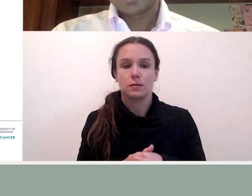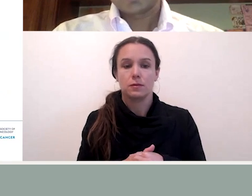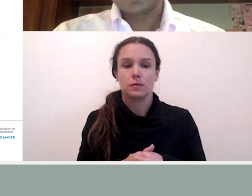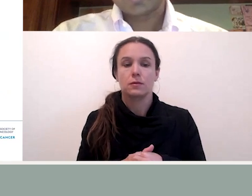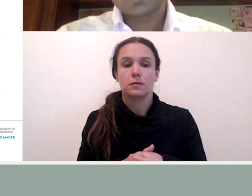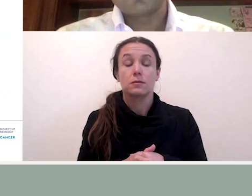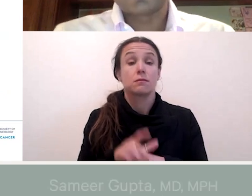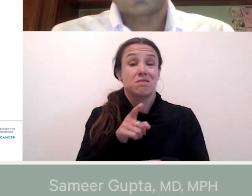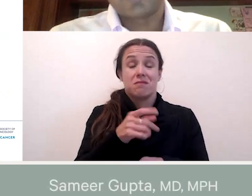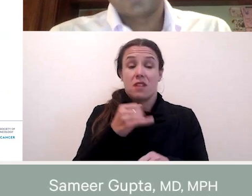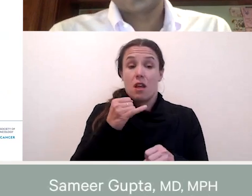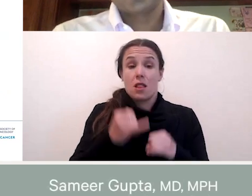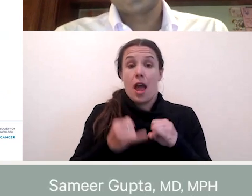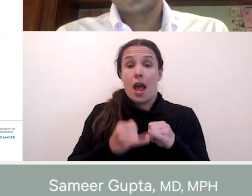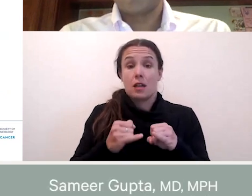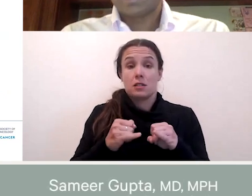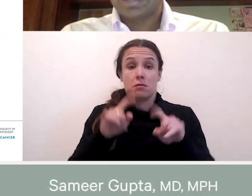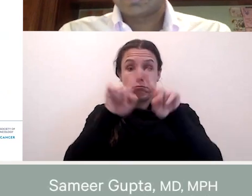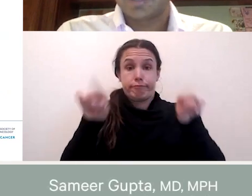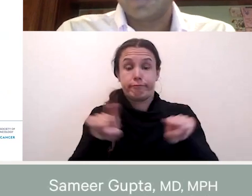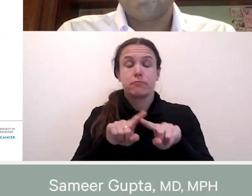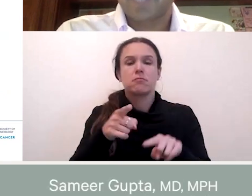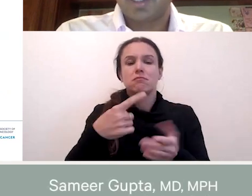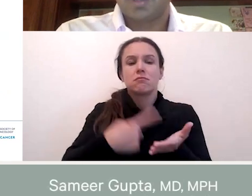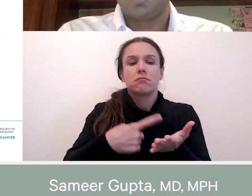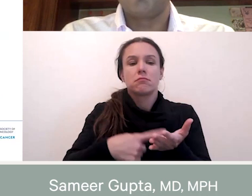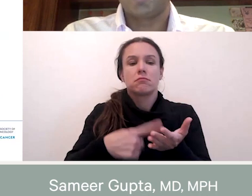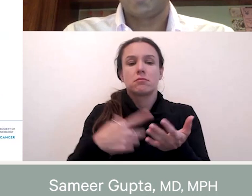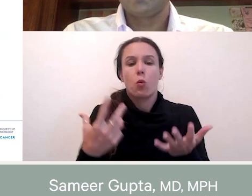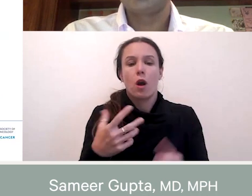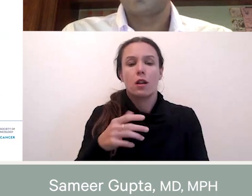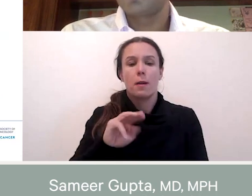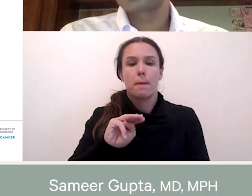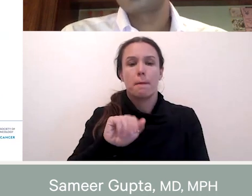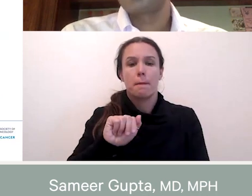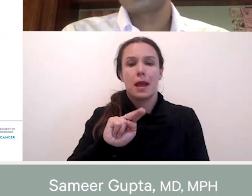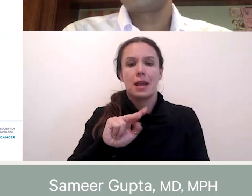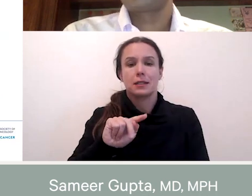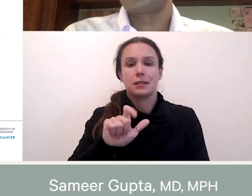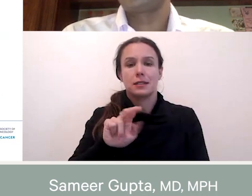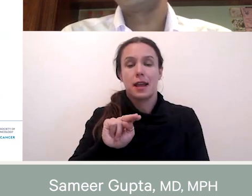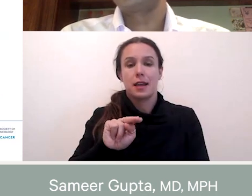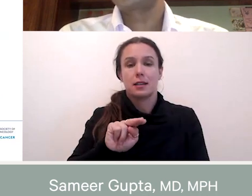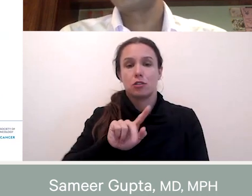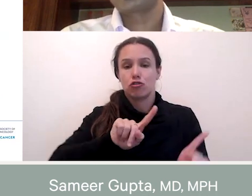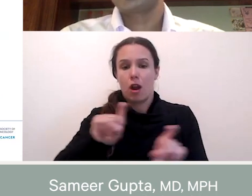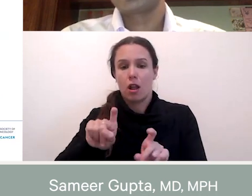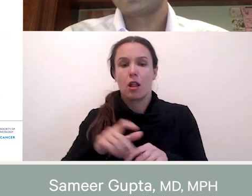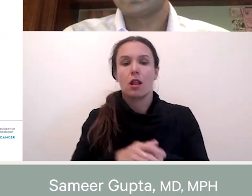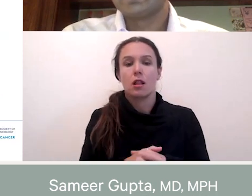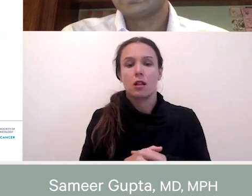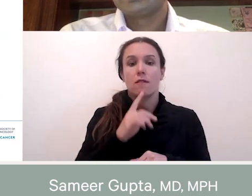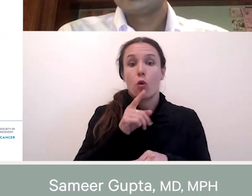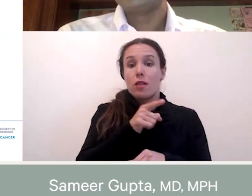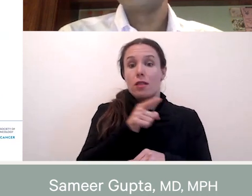So this is the last study we'll talk about. This is the MAINTAIN trial. In the hormone receptor positive setting, in the recurrent or metastatic